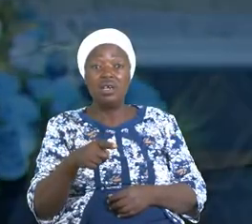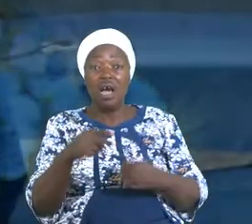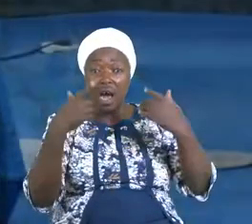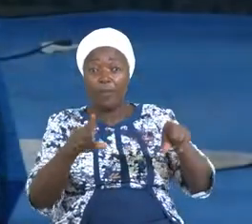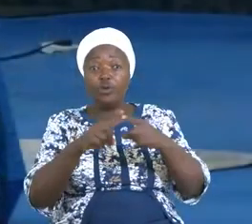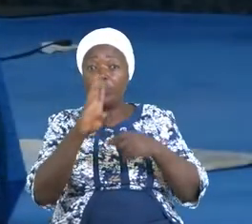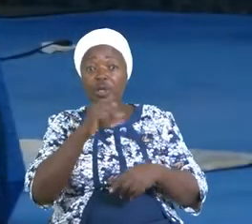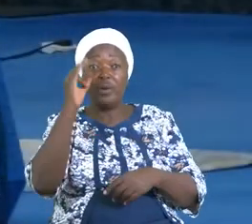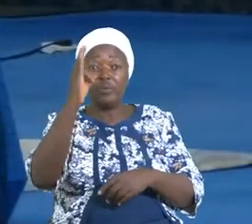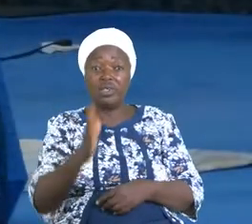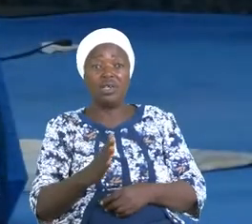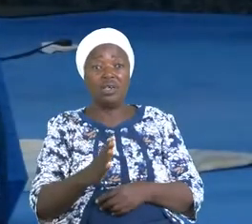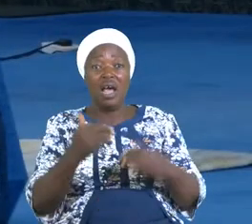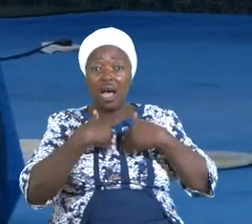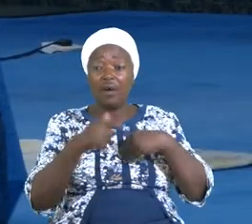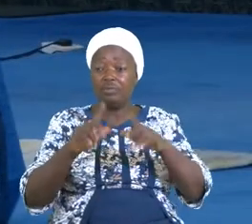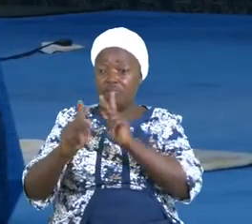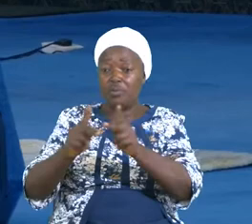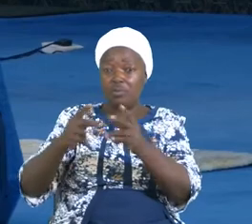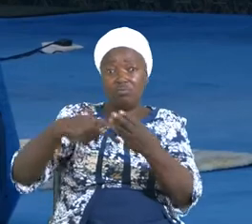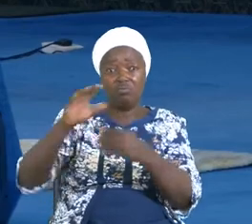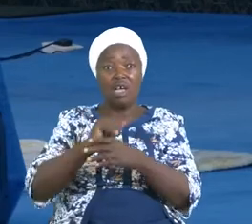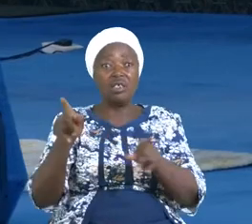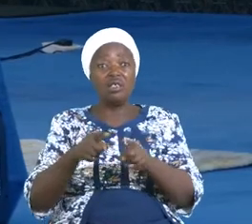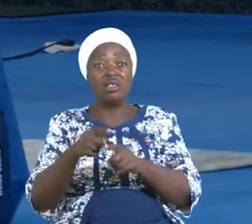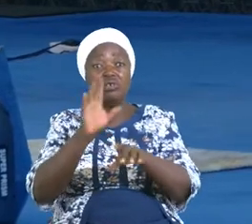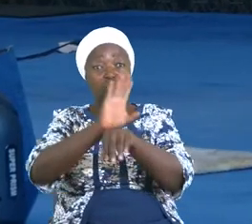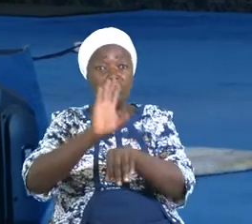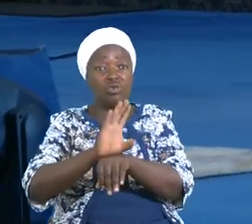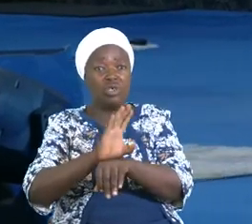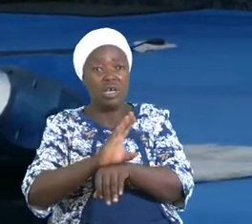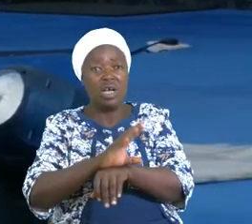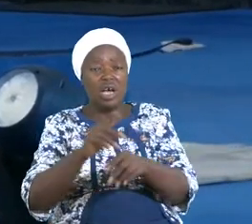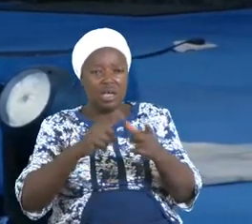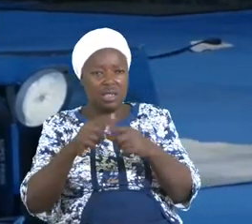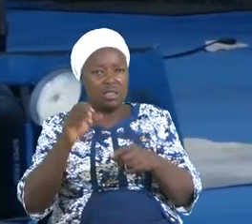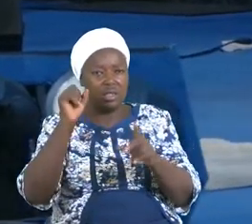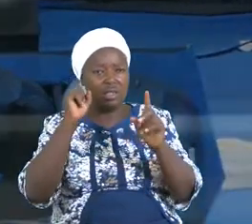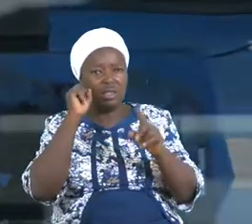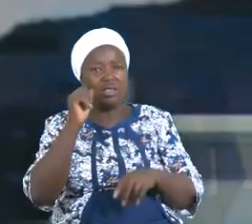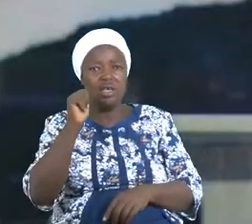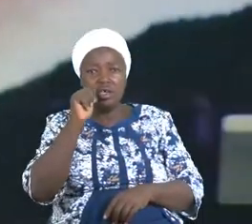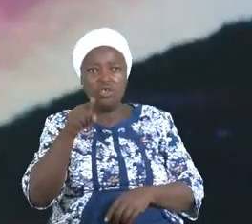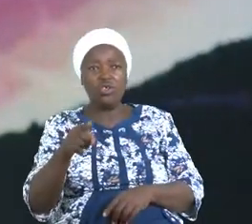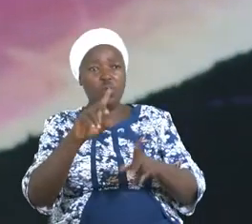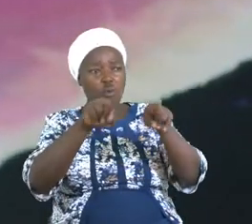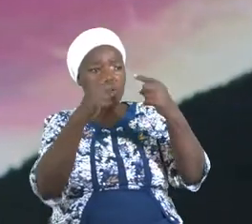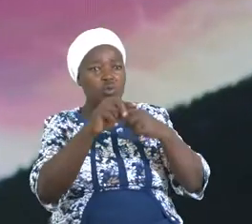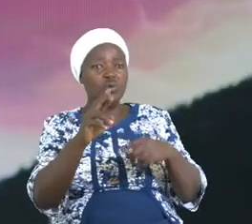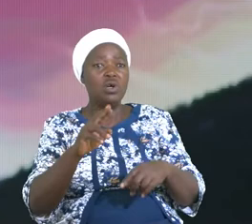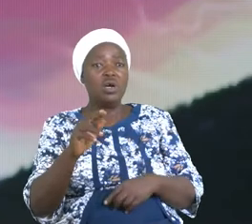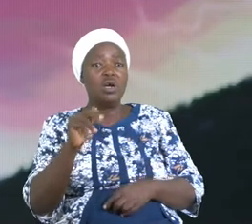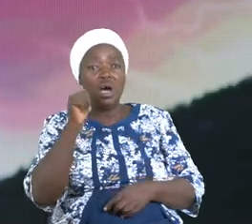a congregation as an overseer. And then she went to her church to tell